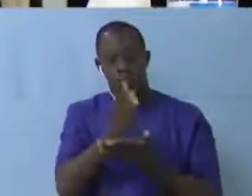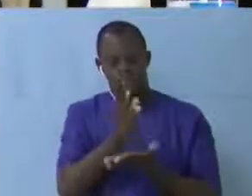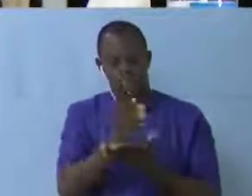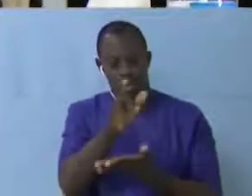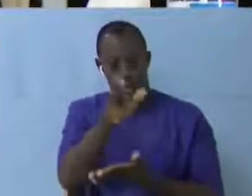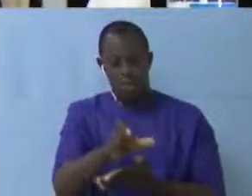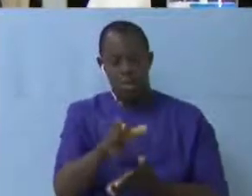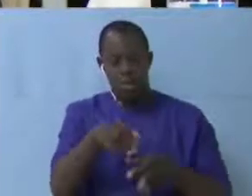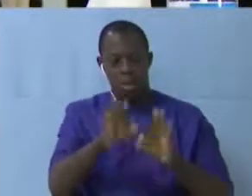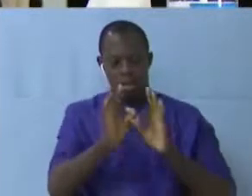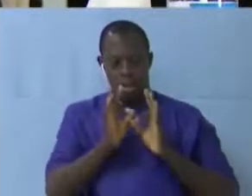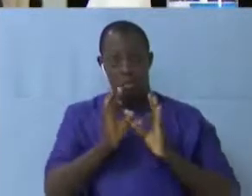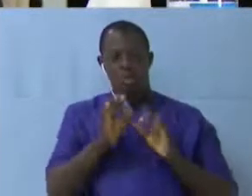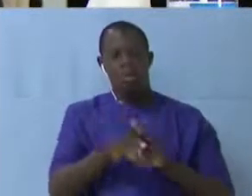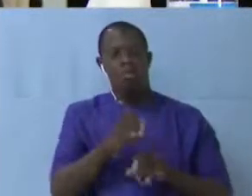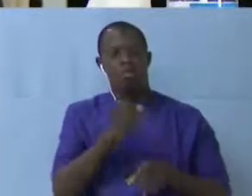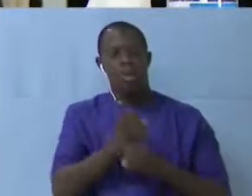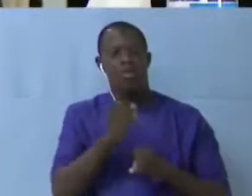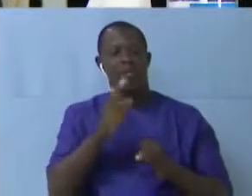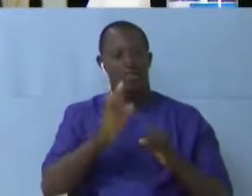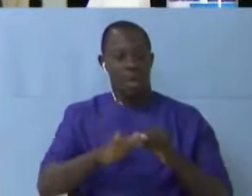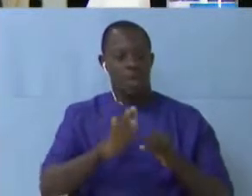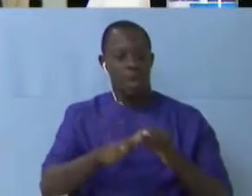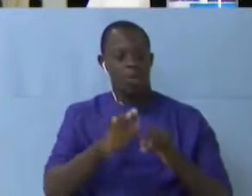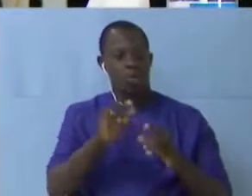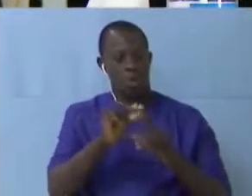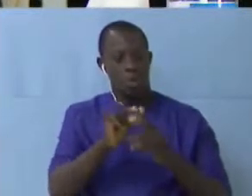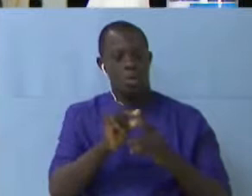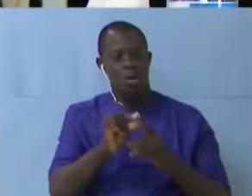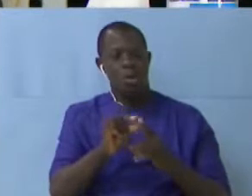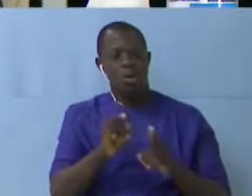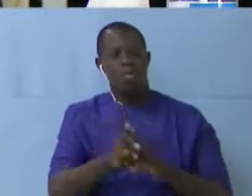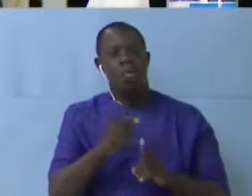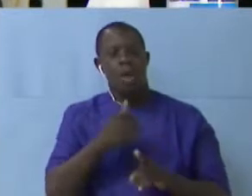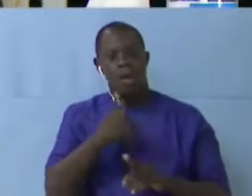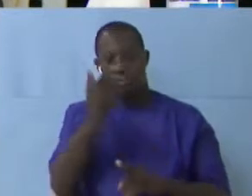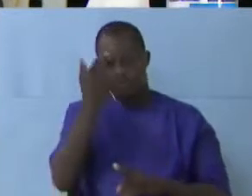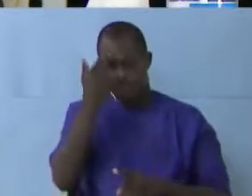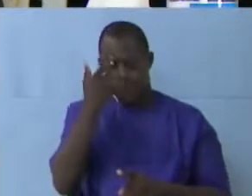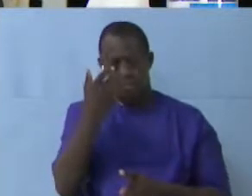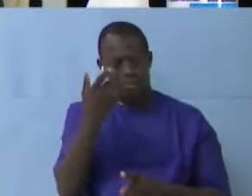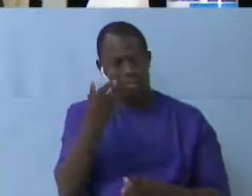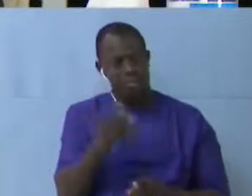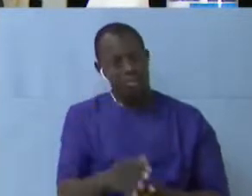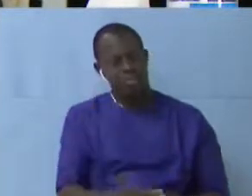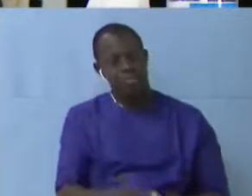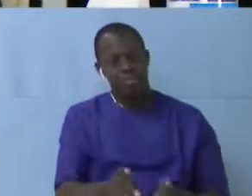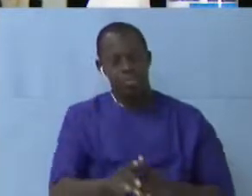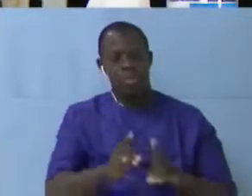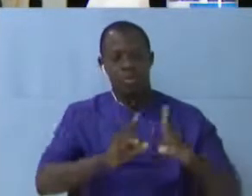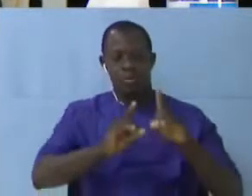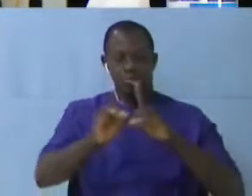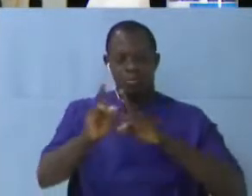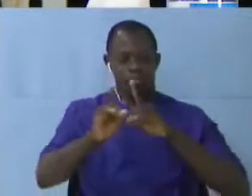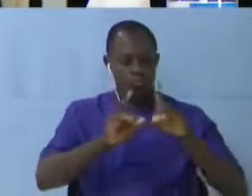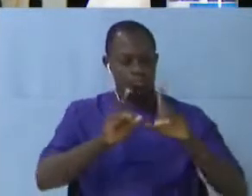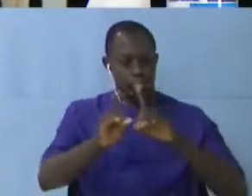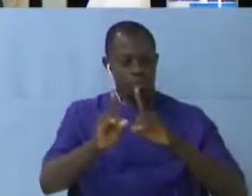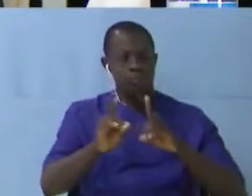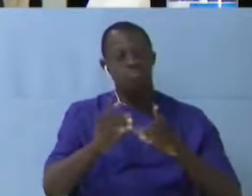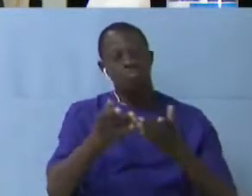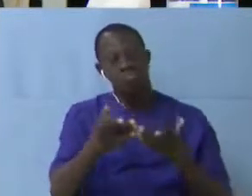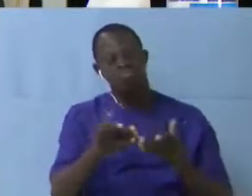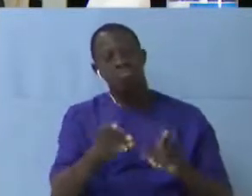his concluding remarks, I thought in the discussions in the Commissioner's Conference